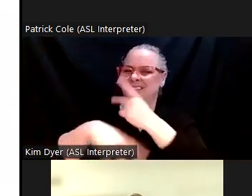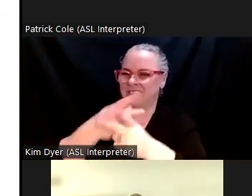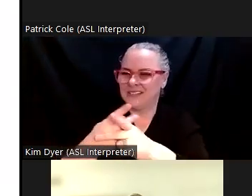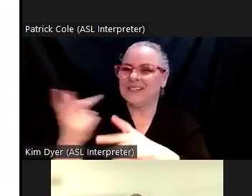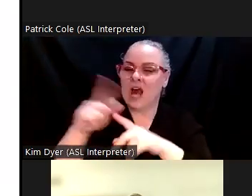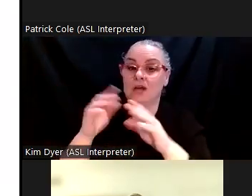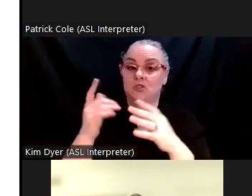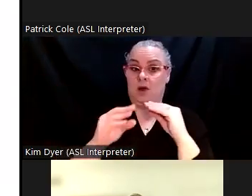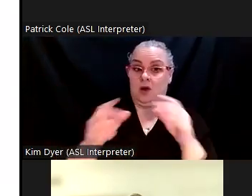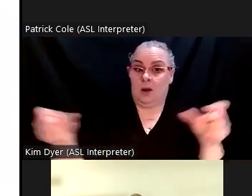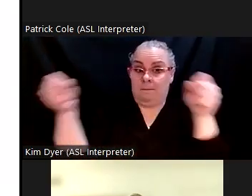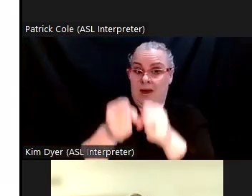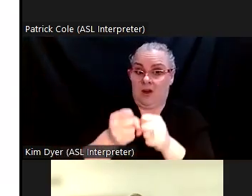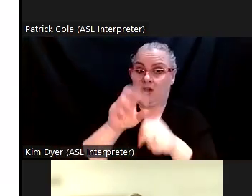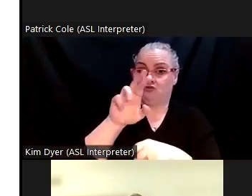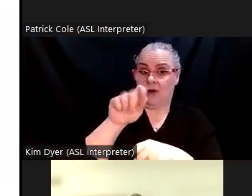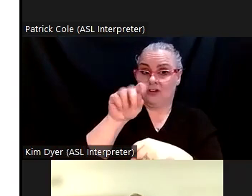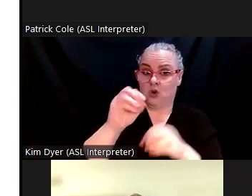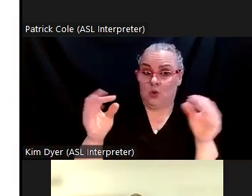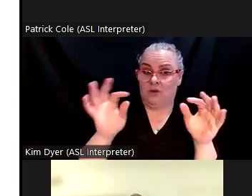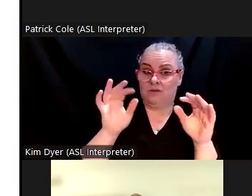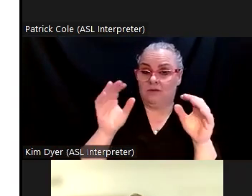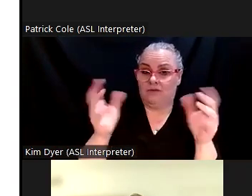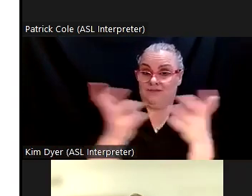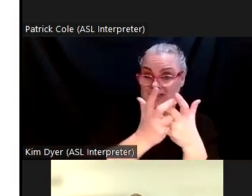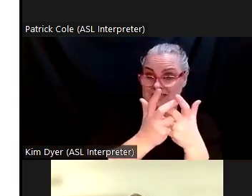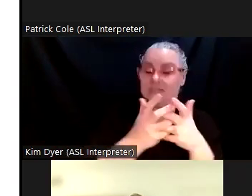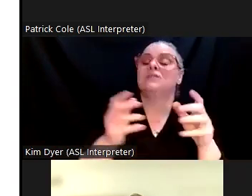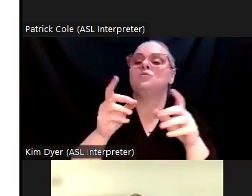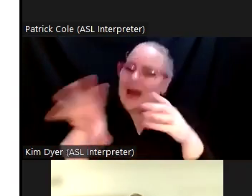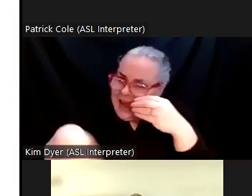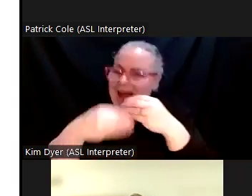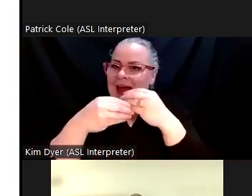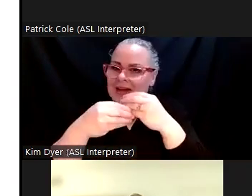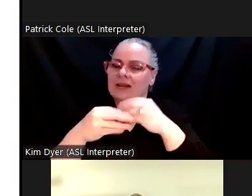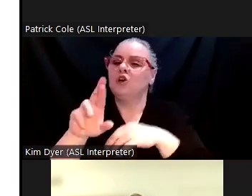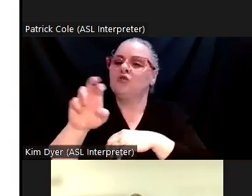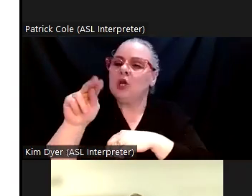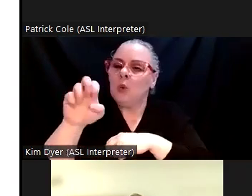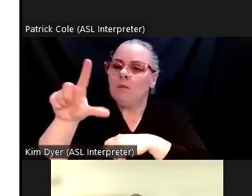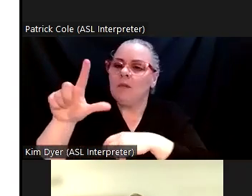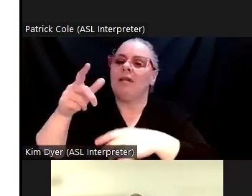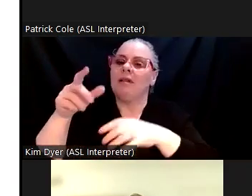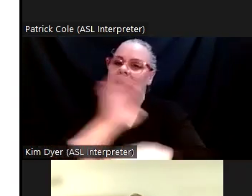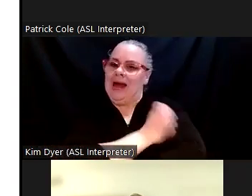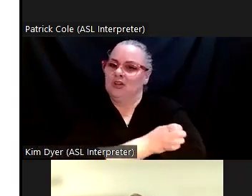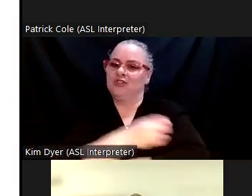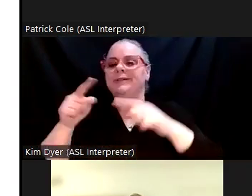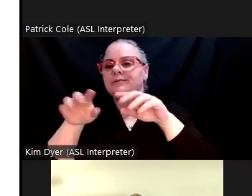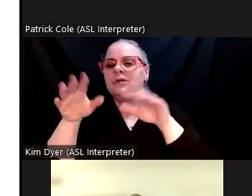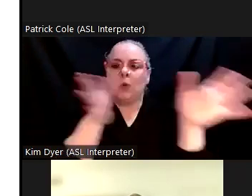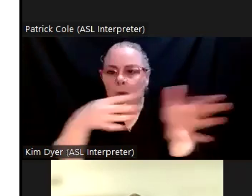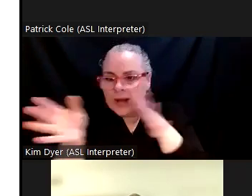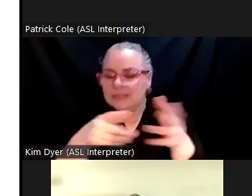we're pairing retrofits and heating system replacements, also adding the renewable energy onto the buildings in which we work.